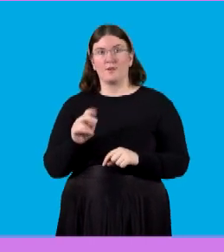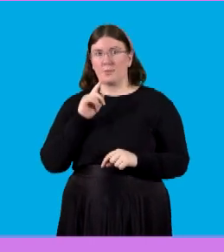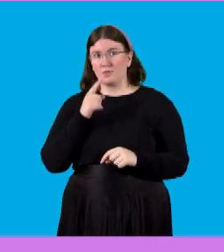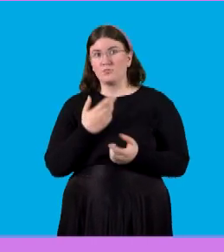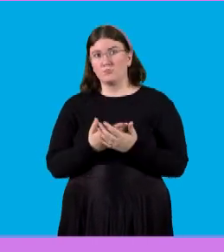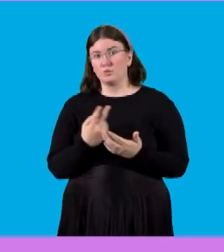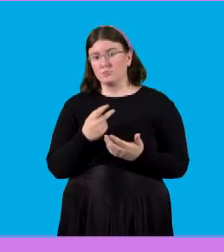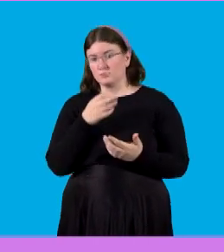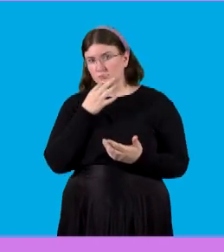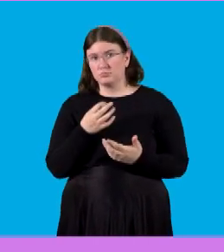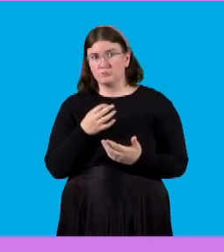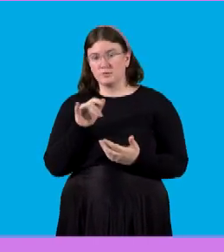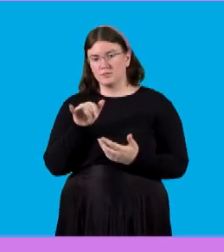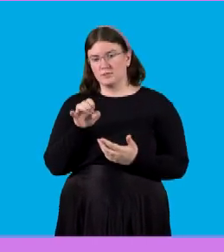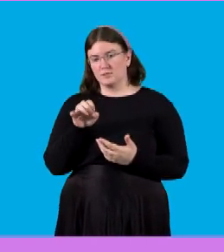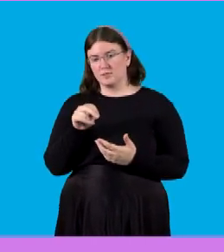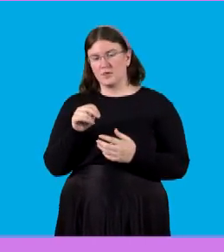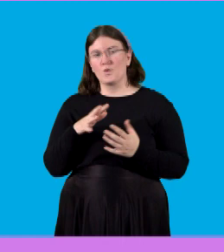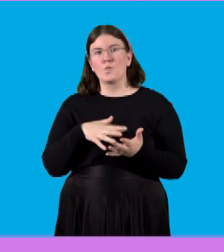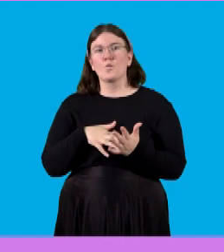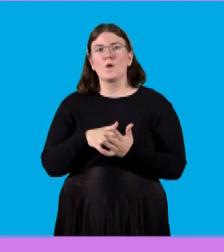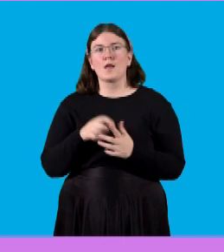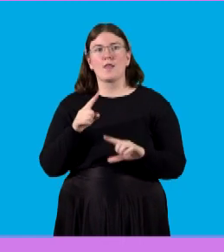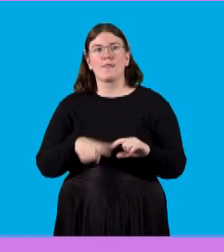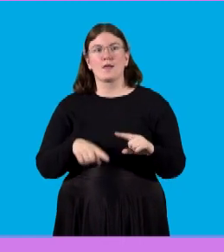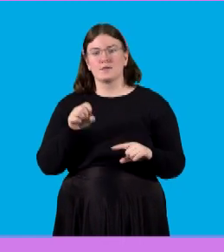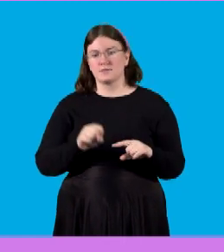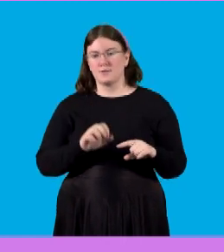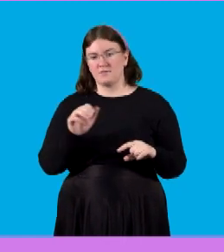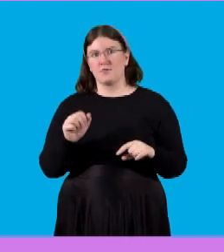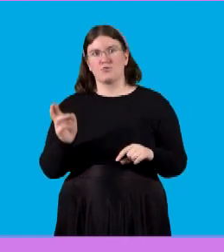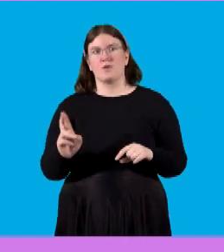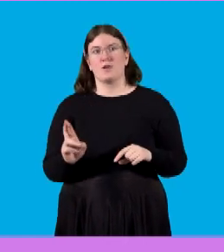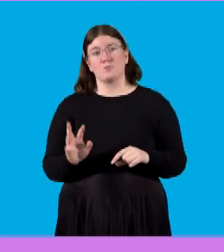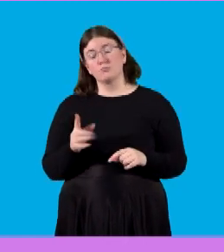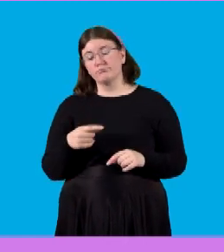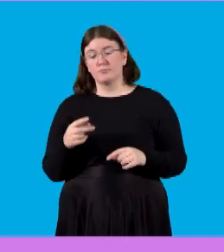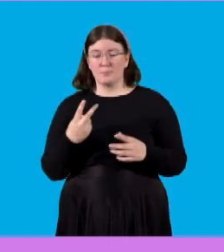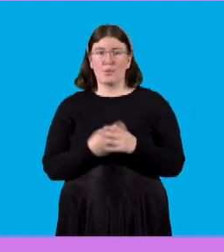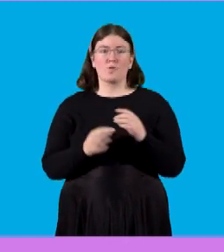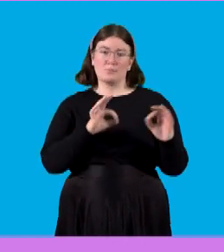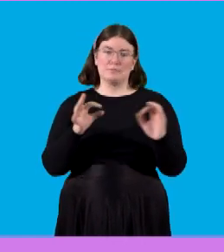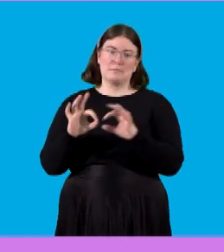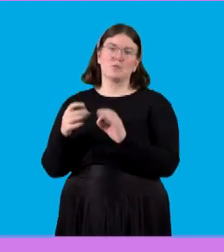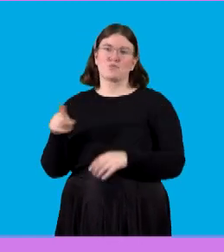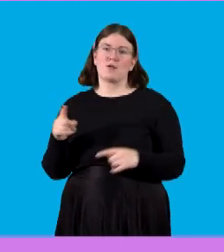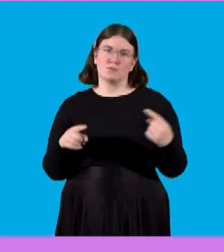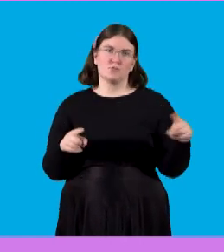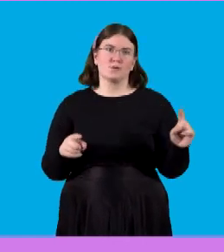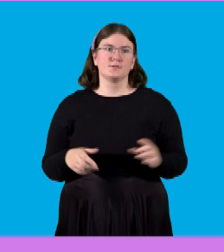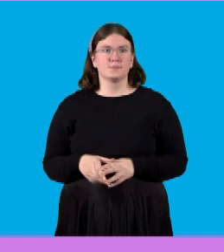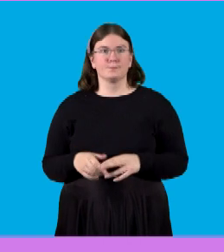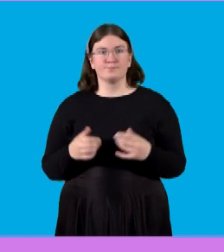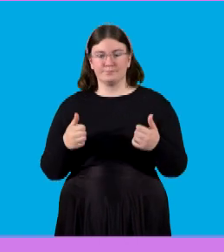Japanese yen. But you can also say that the Japanese yen is weaker than the South African rand. That will also be correct, right?